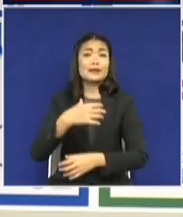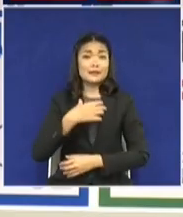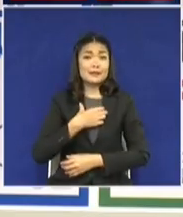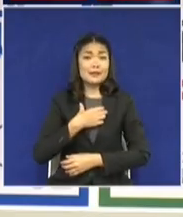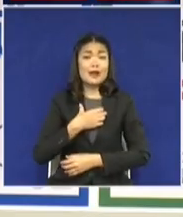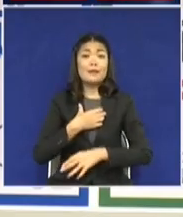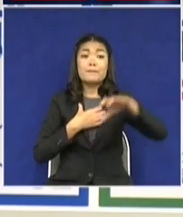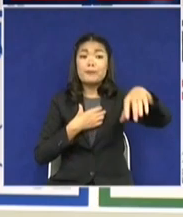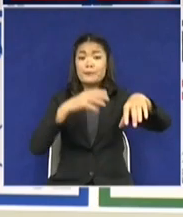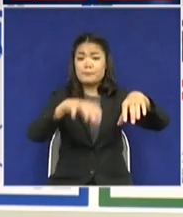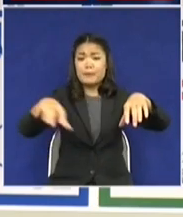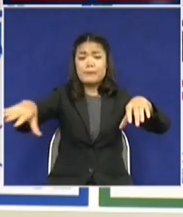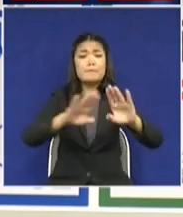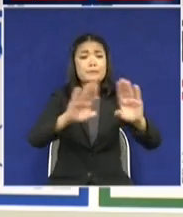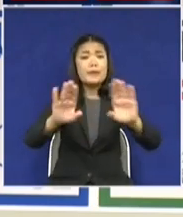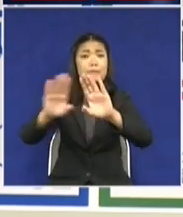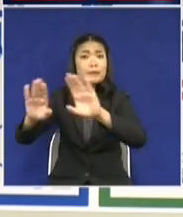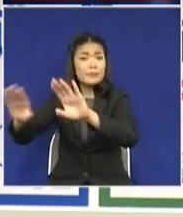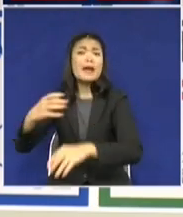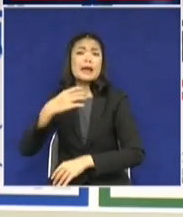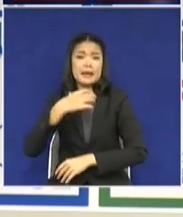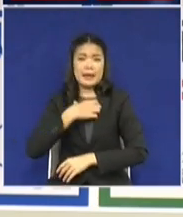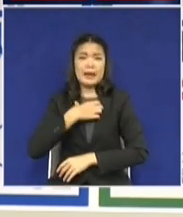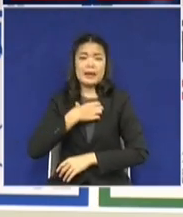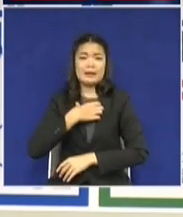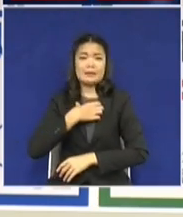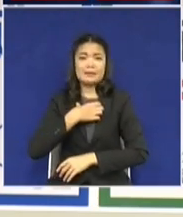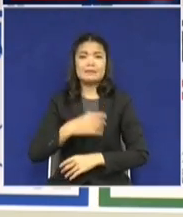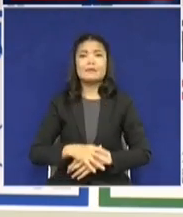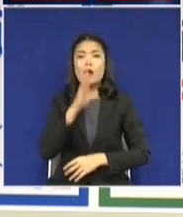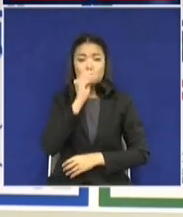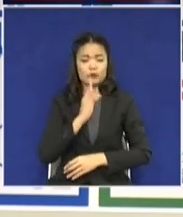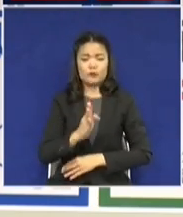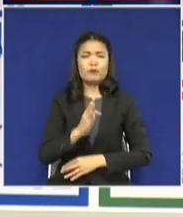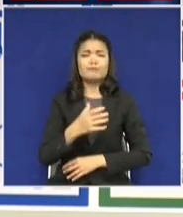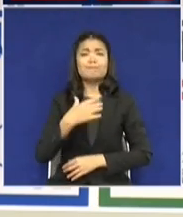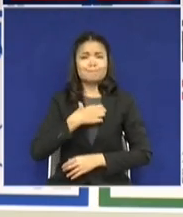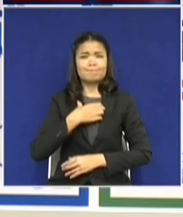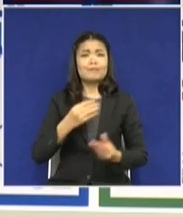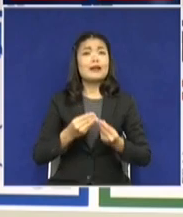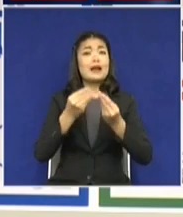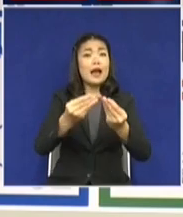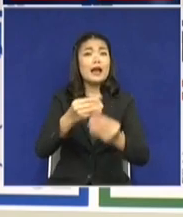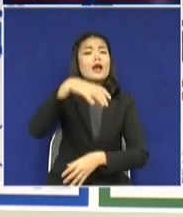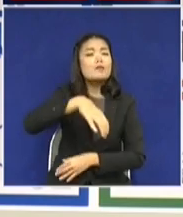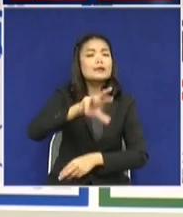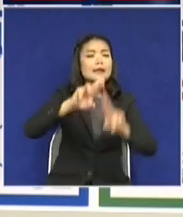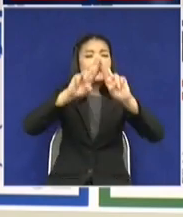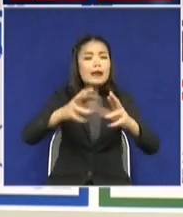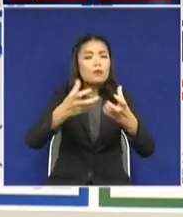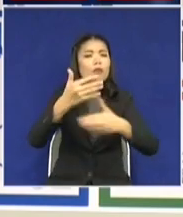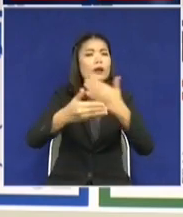whenever they evaluate, probably they evaluate the situation themselves and find out that probably now